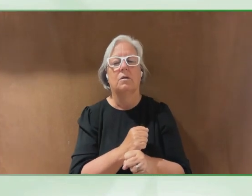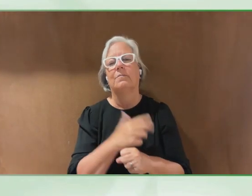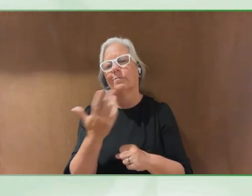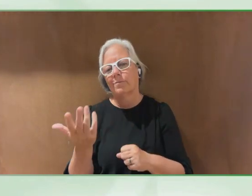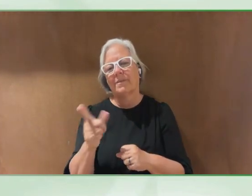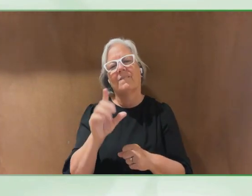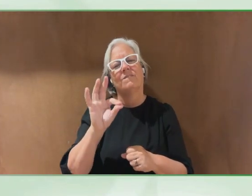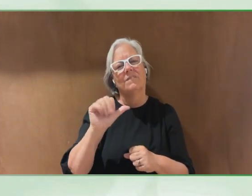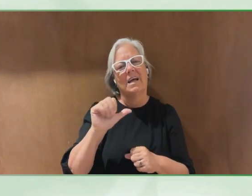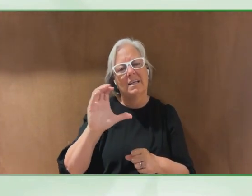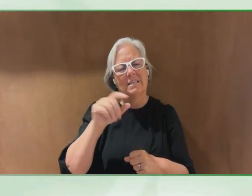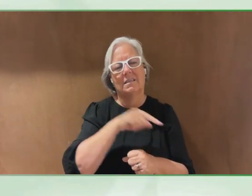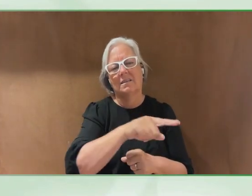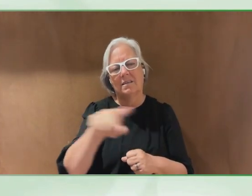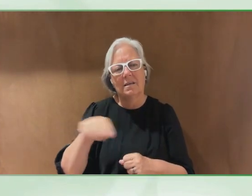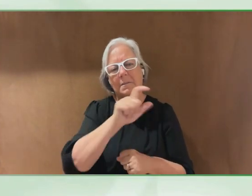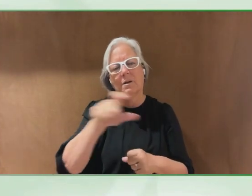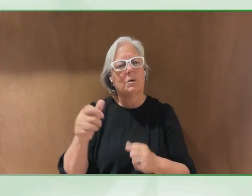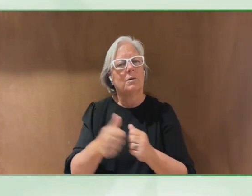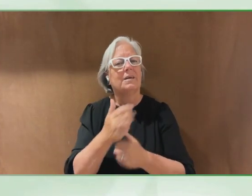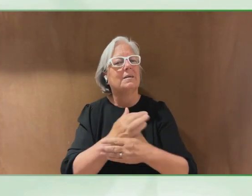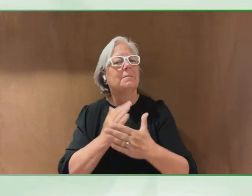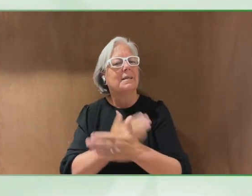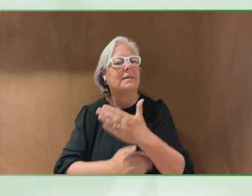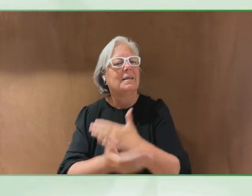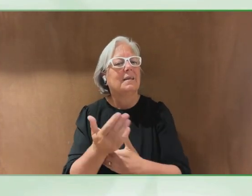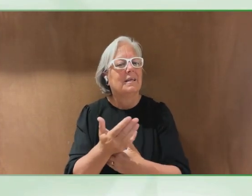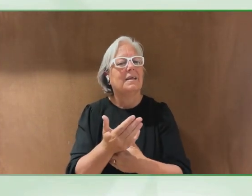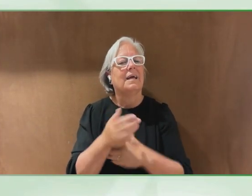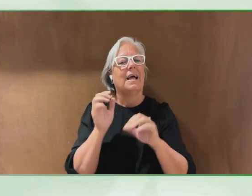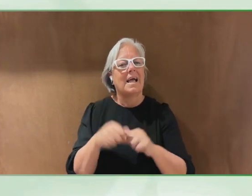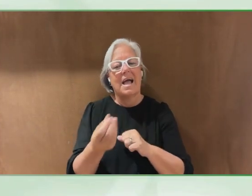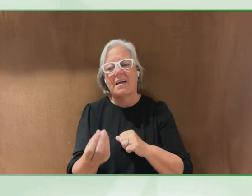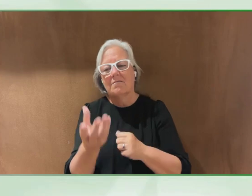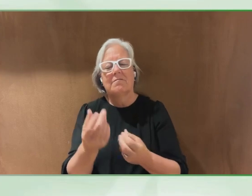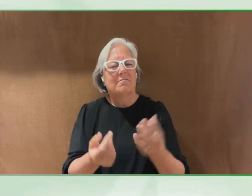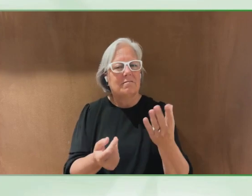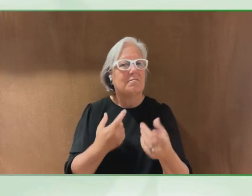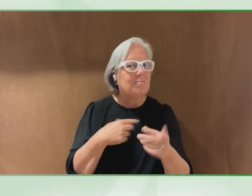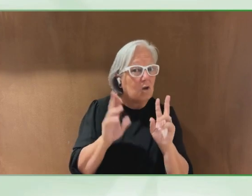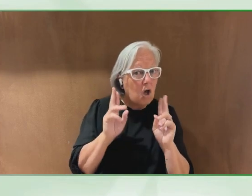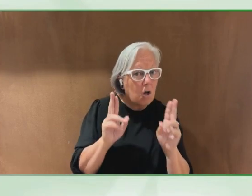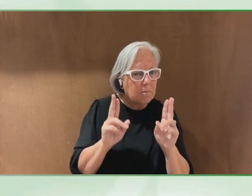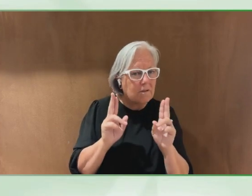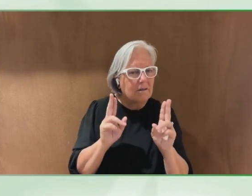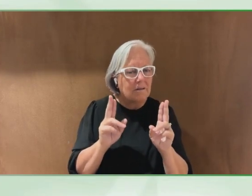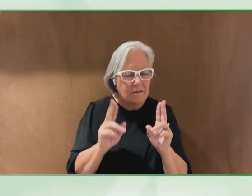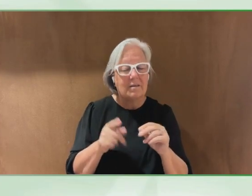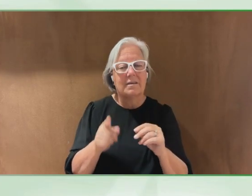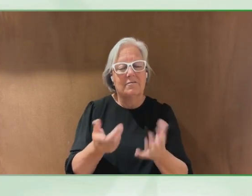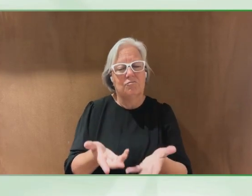of people with disabilities. I hope to further strengthen communication with them and